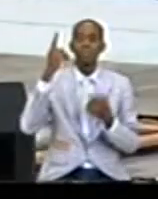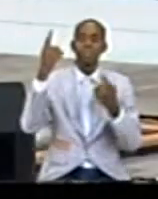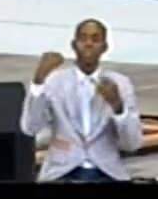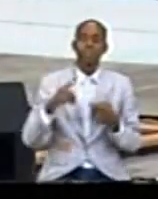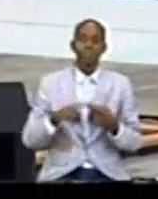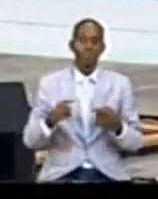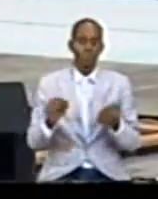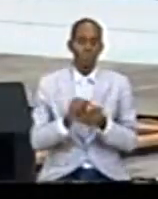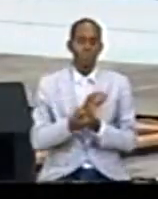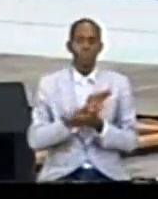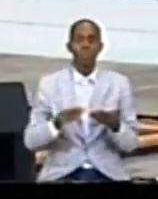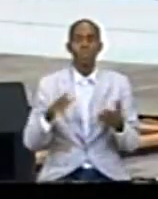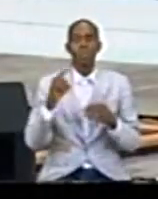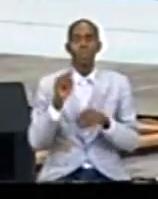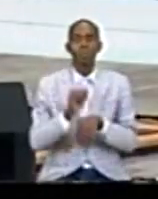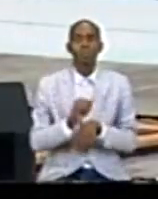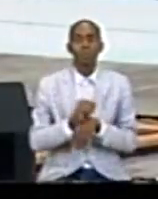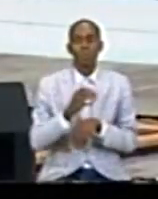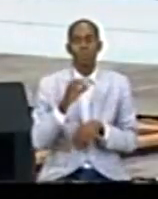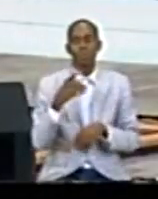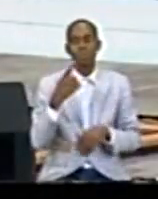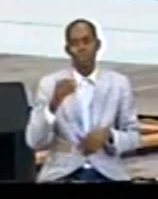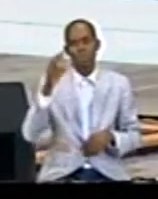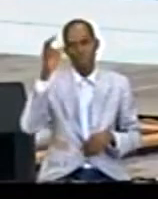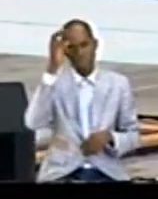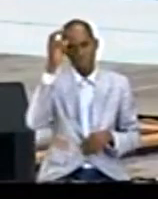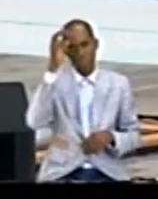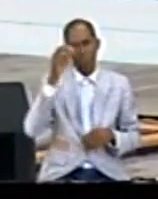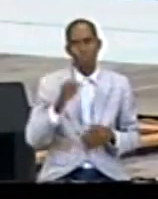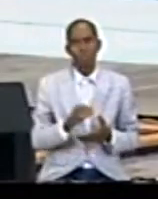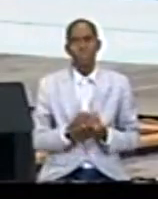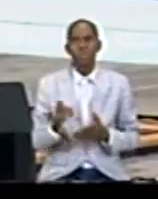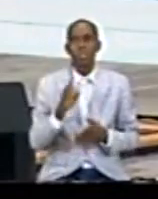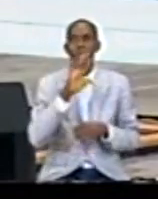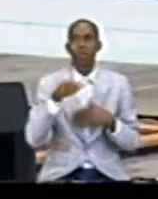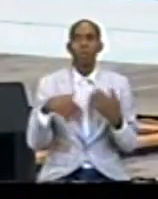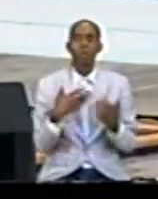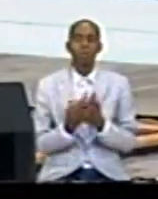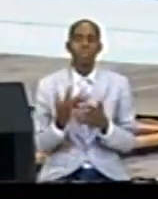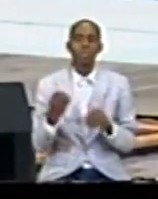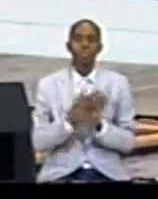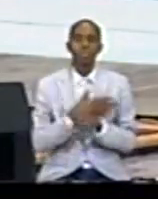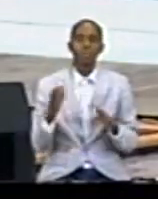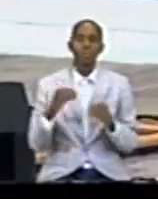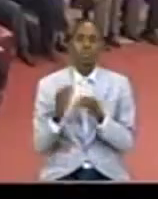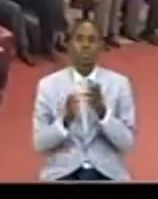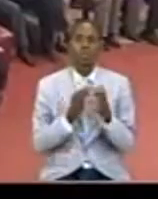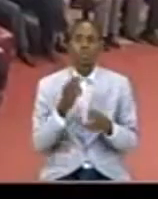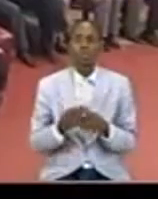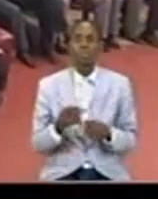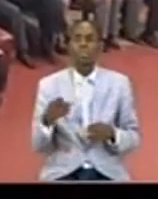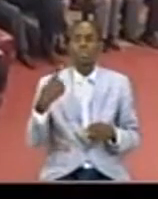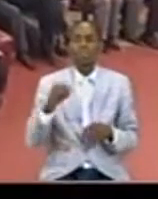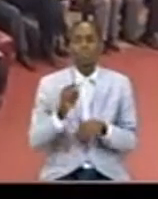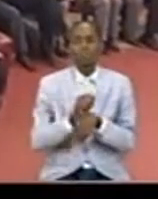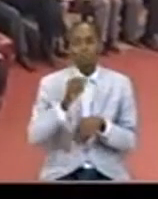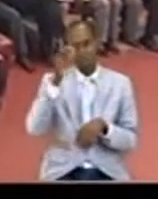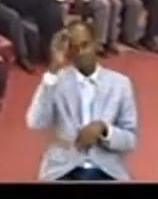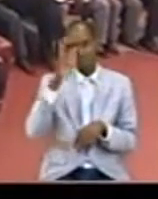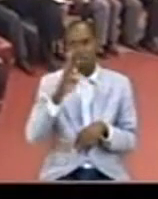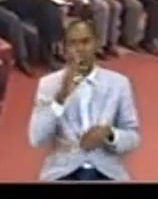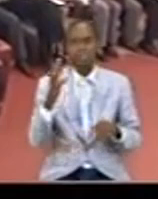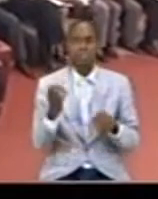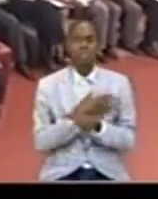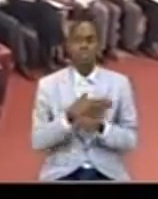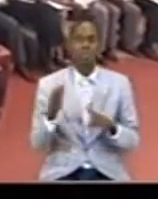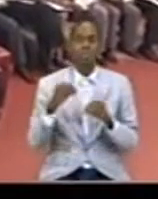destroy the works of the devil. They are gone. I said they are gone.